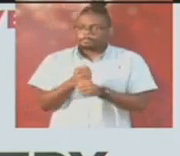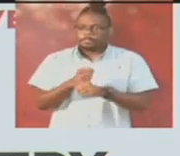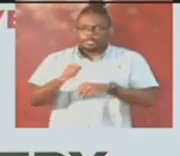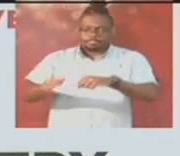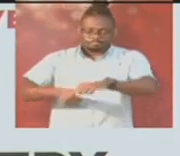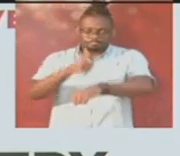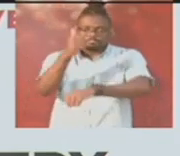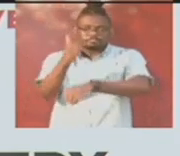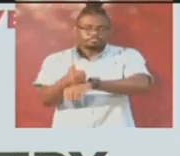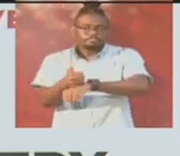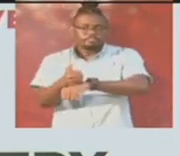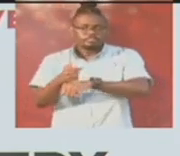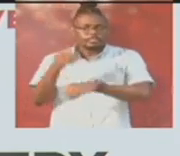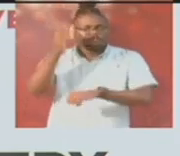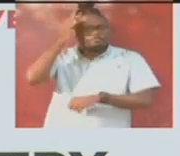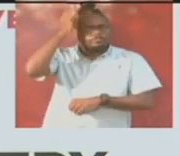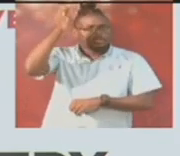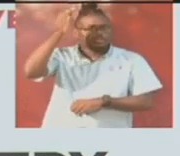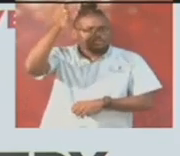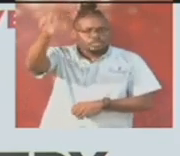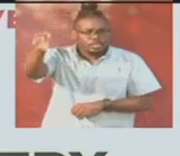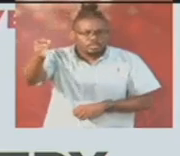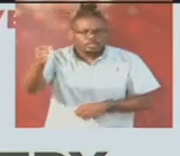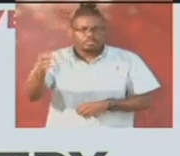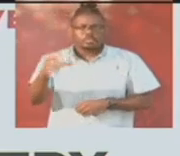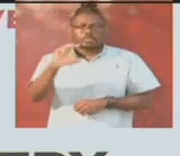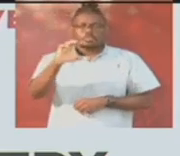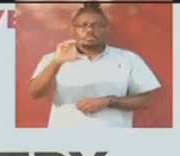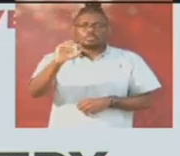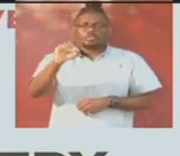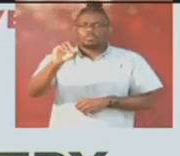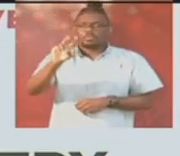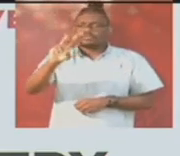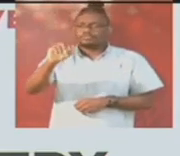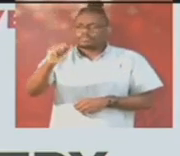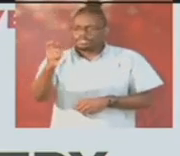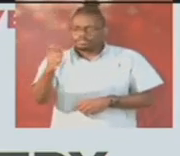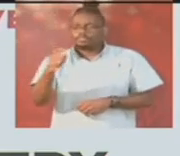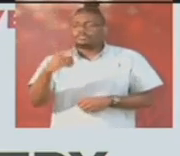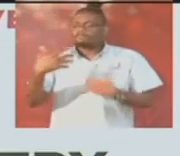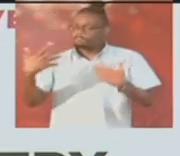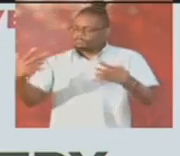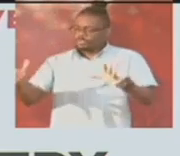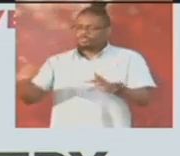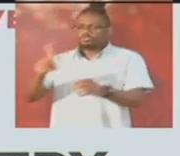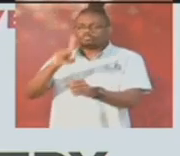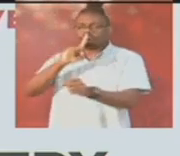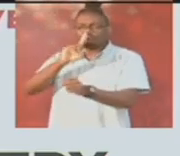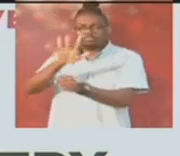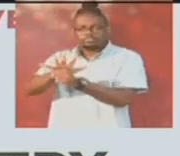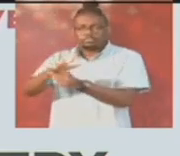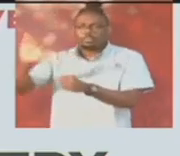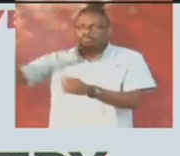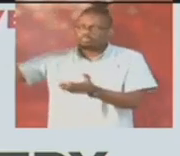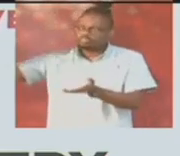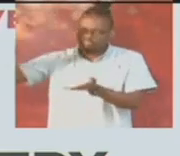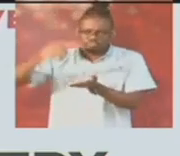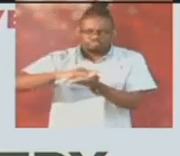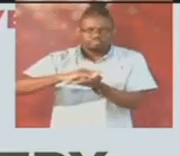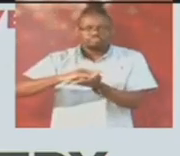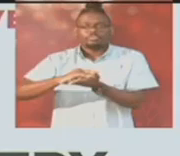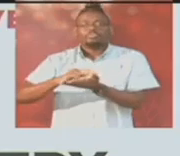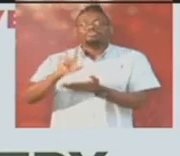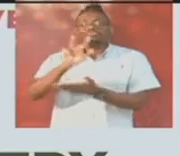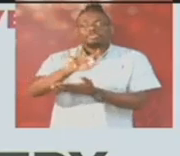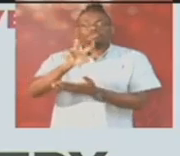vaccinations, COVAX has confirmed that we will be receiving another 33,600 doses in